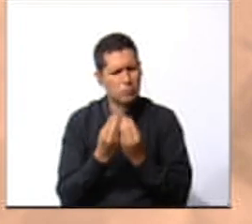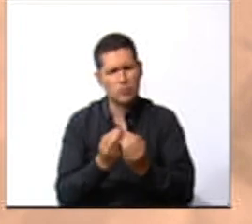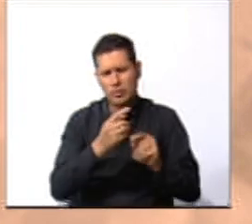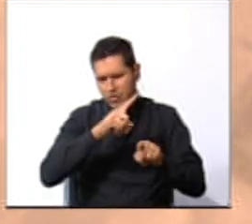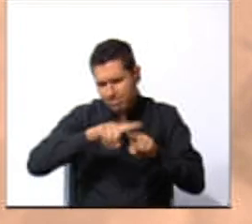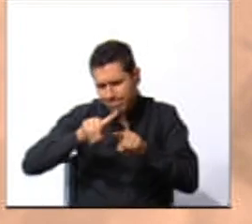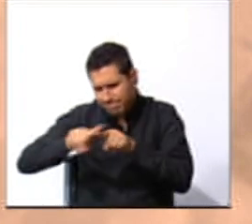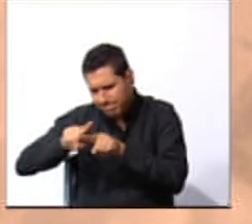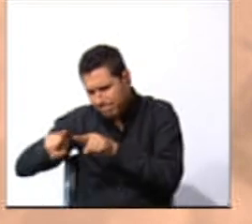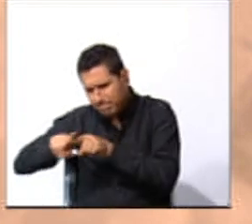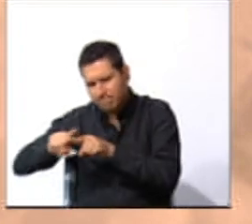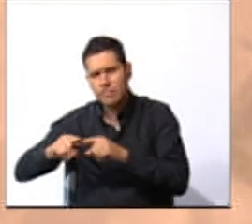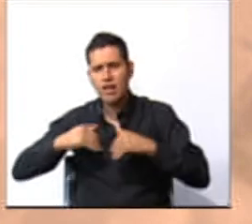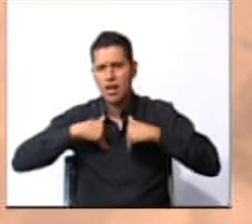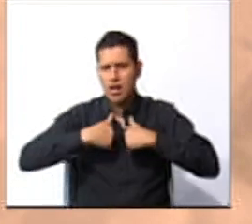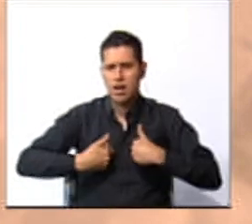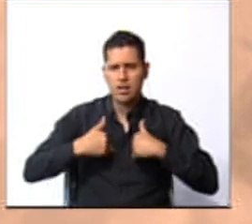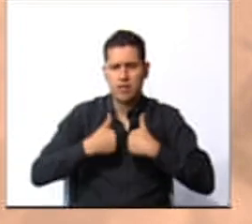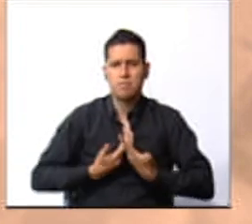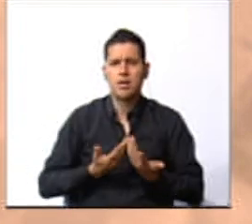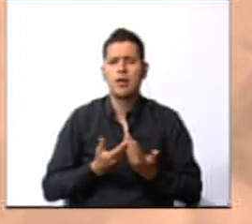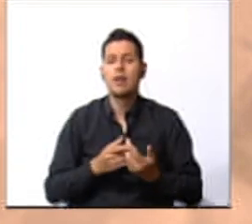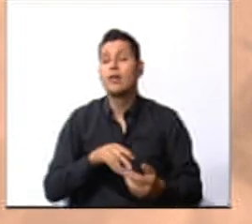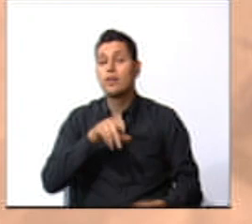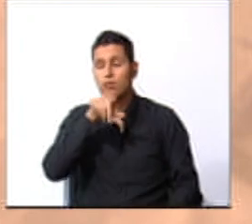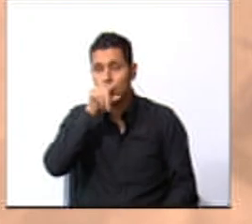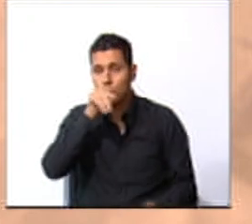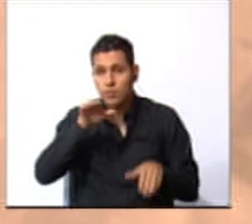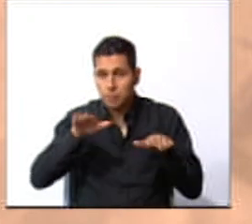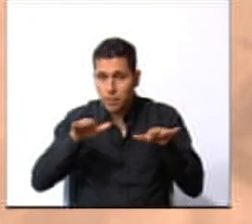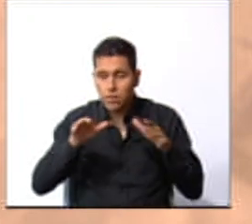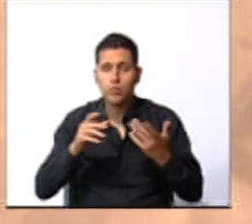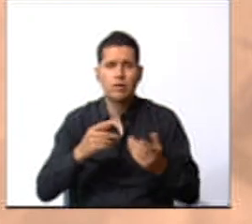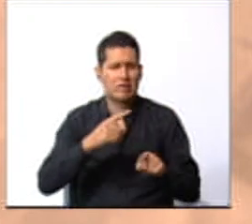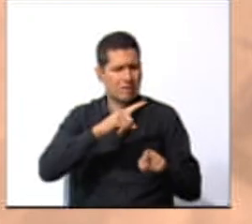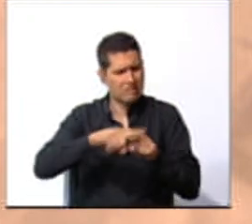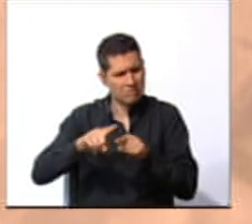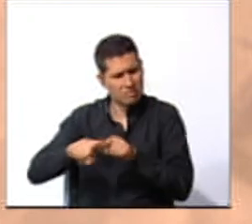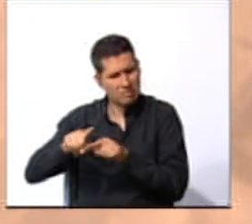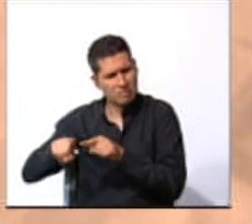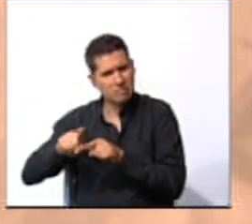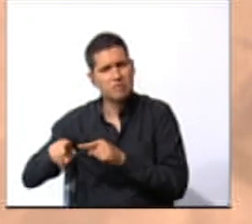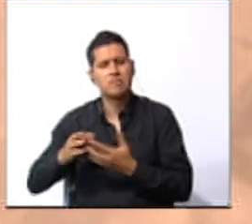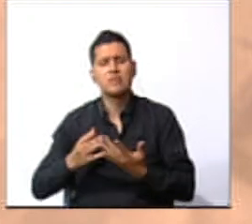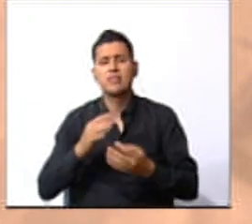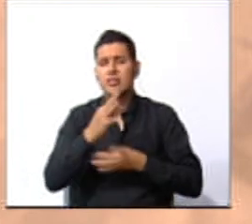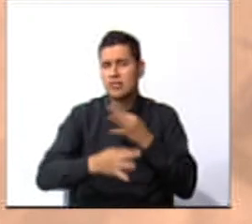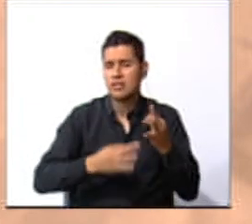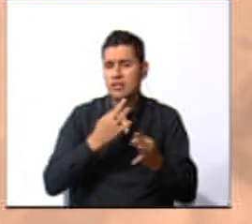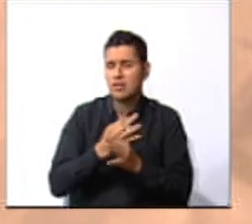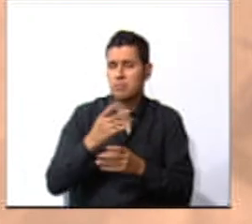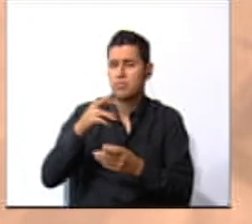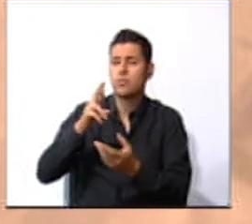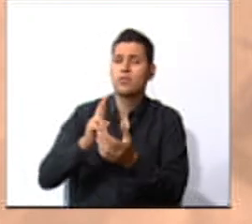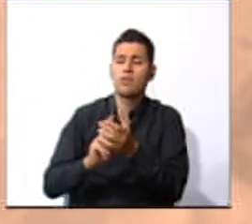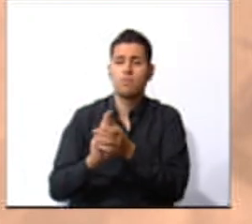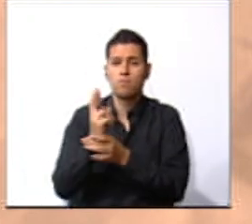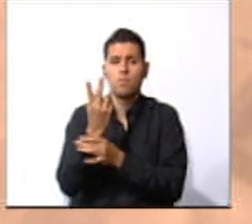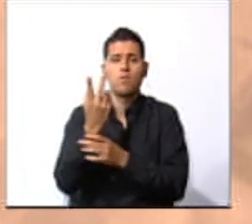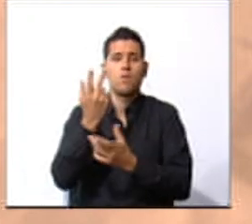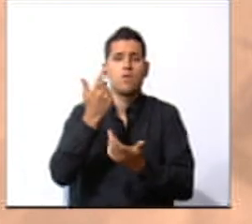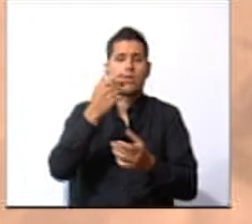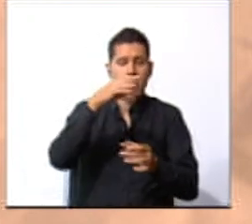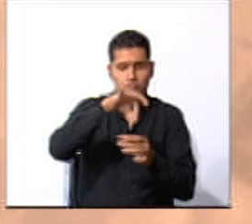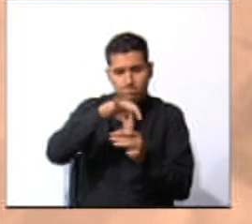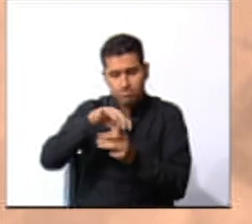are 235 species of plants and great variety of insects. Its water abounds